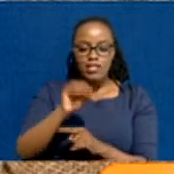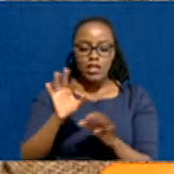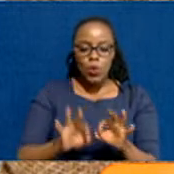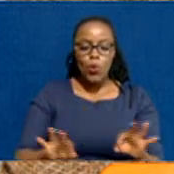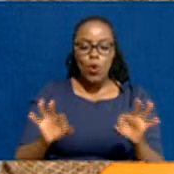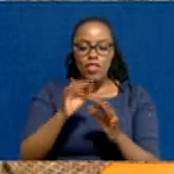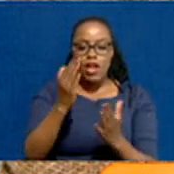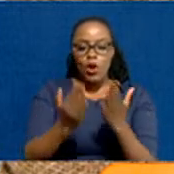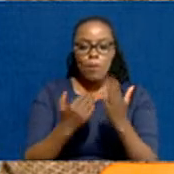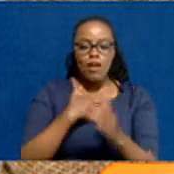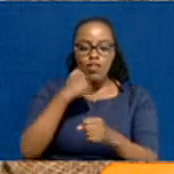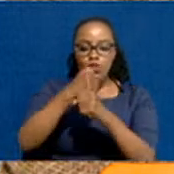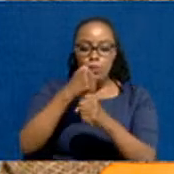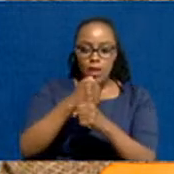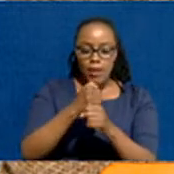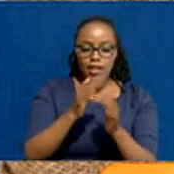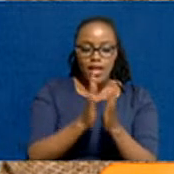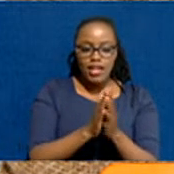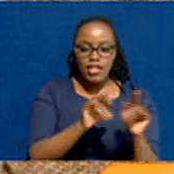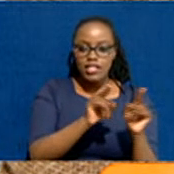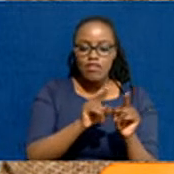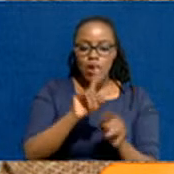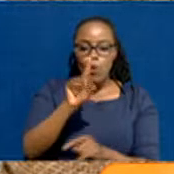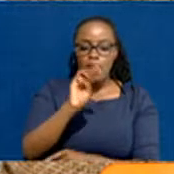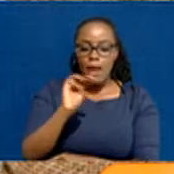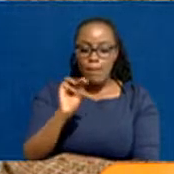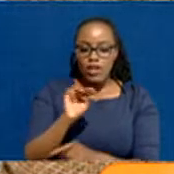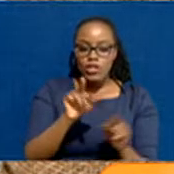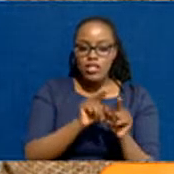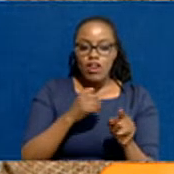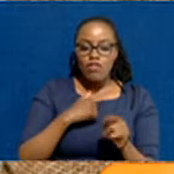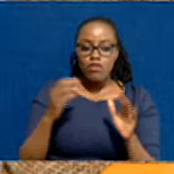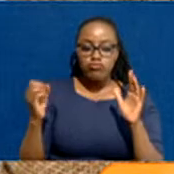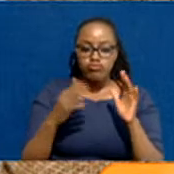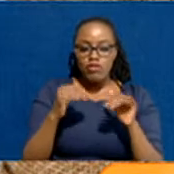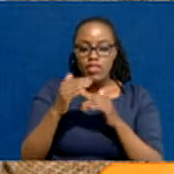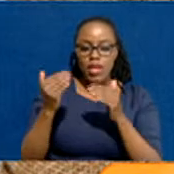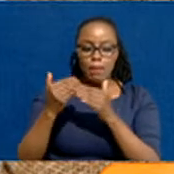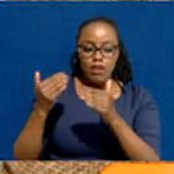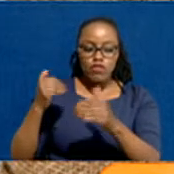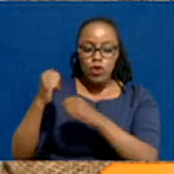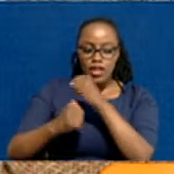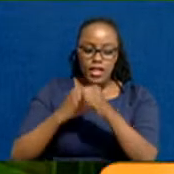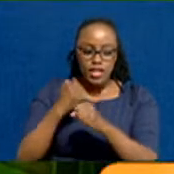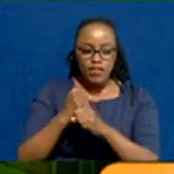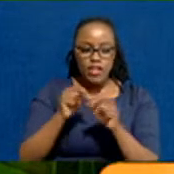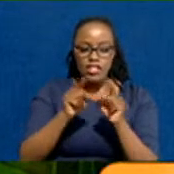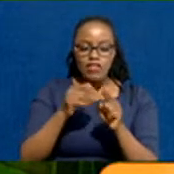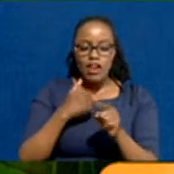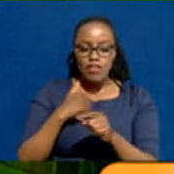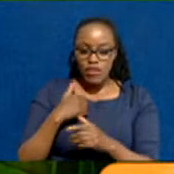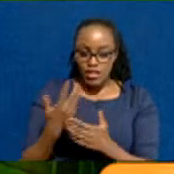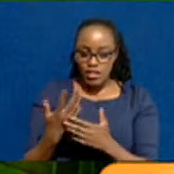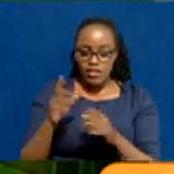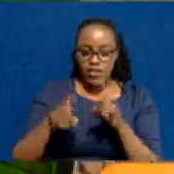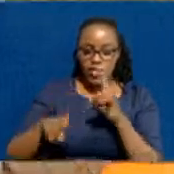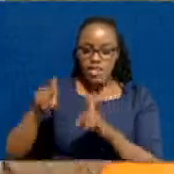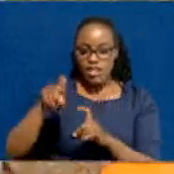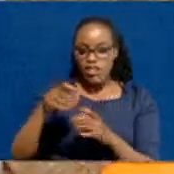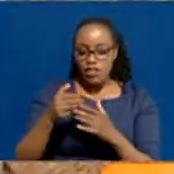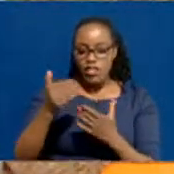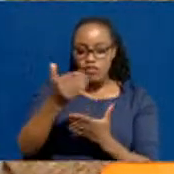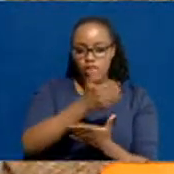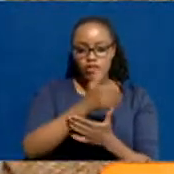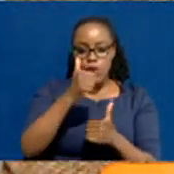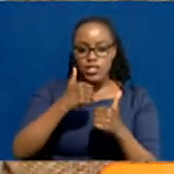to 573 million shillings posted in the previous year. This is on the back of increased revenues,